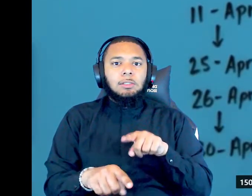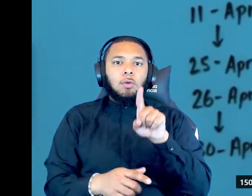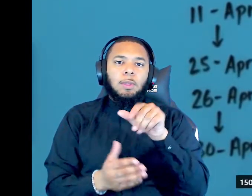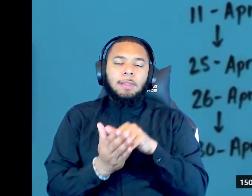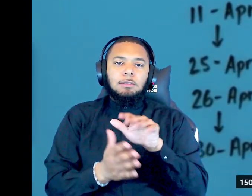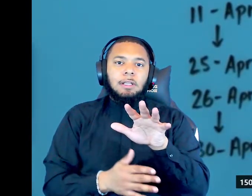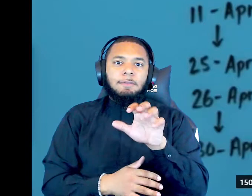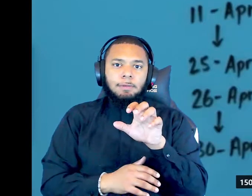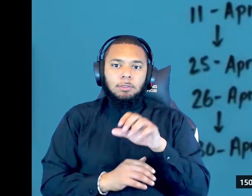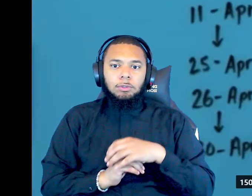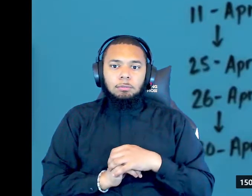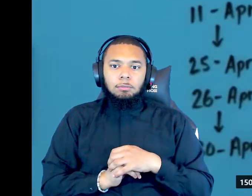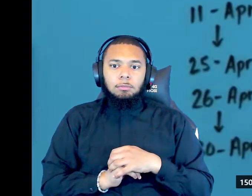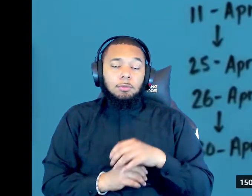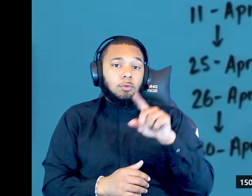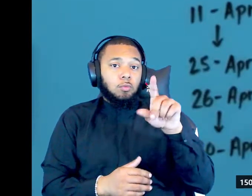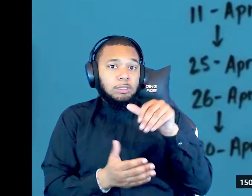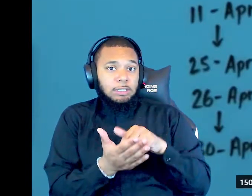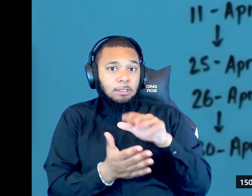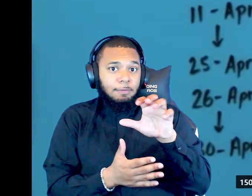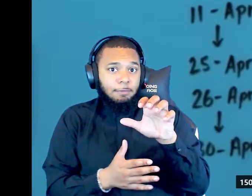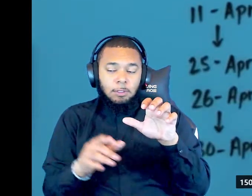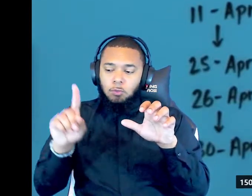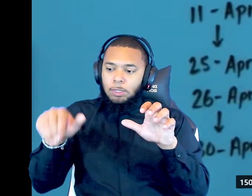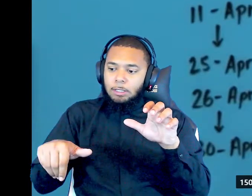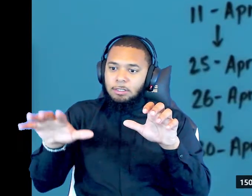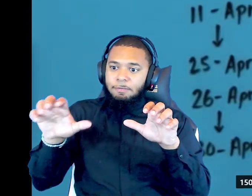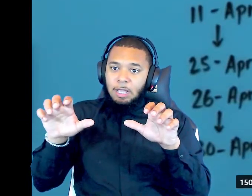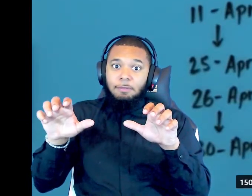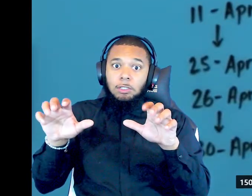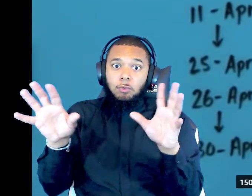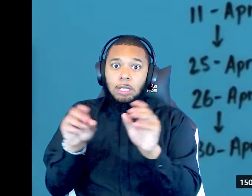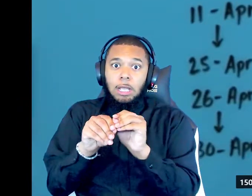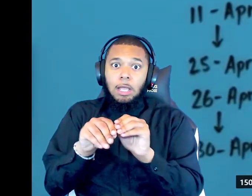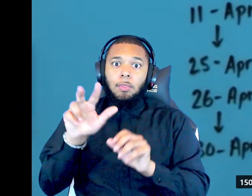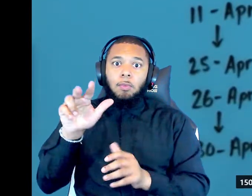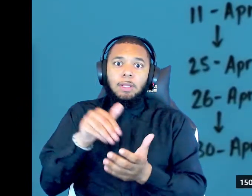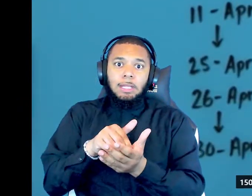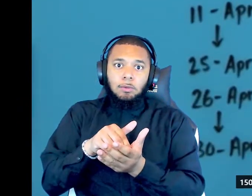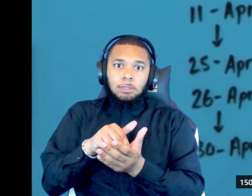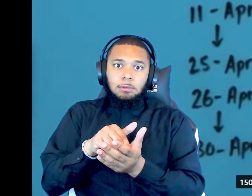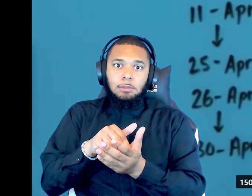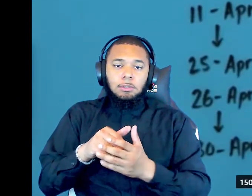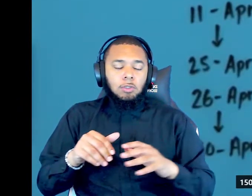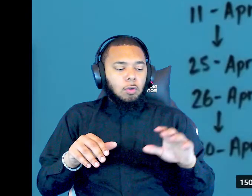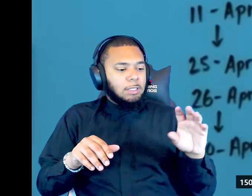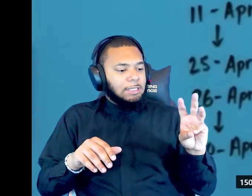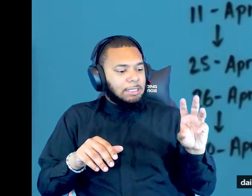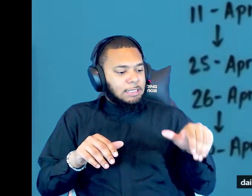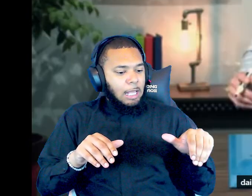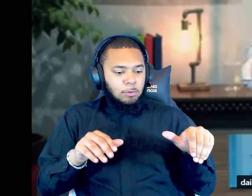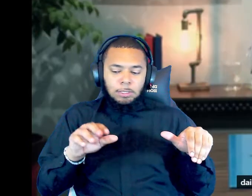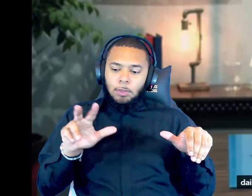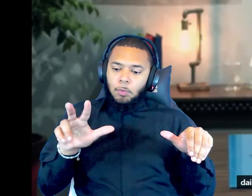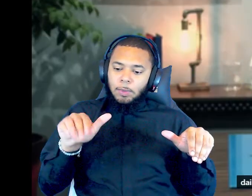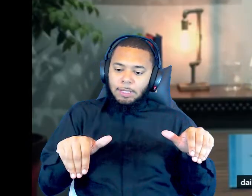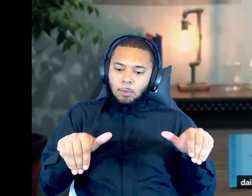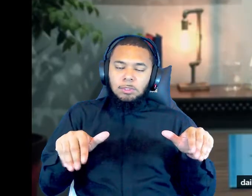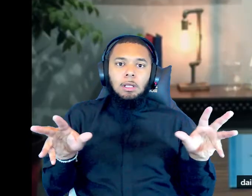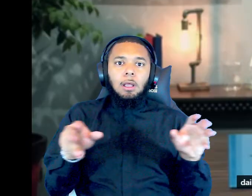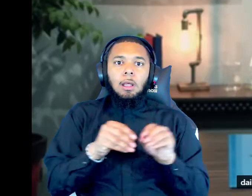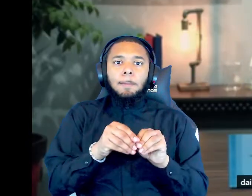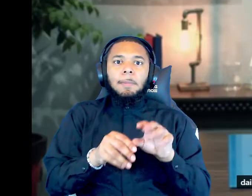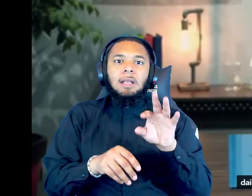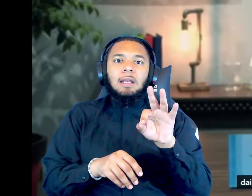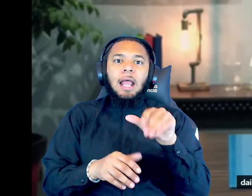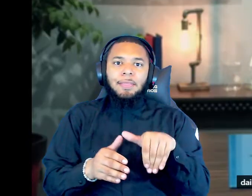1,500 and 1,500 is 3,000. 3,000 and 6,000 is 9,000. All right, so if we